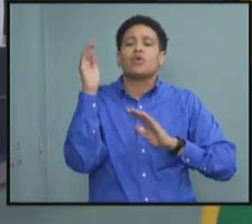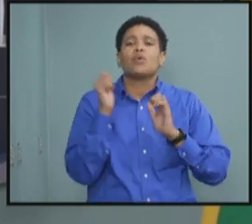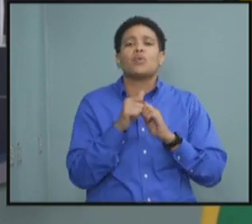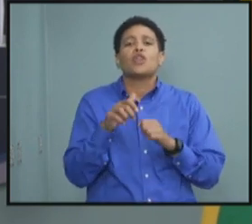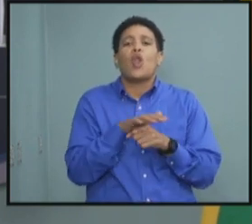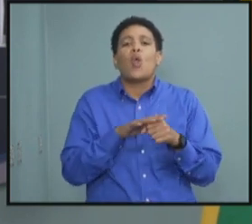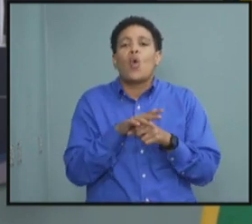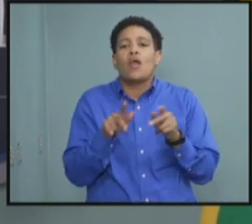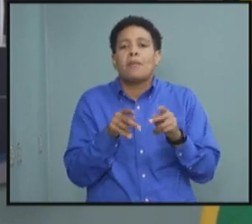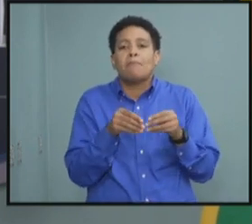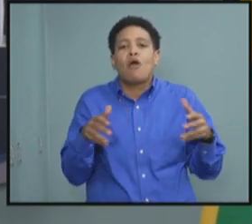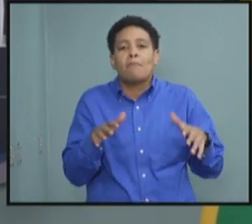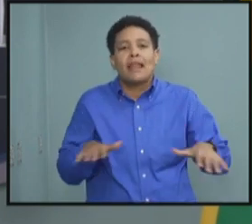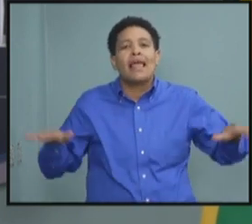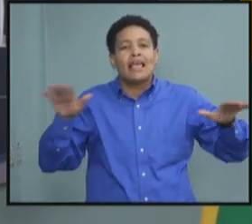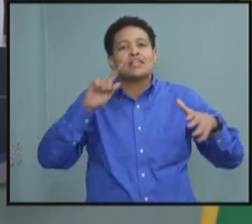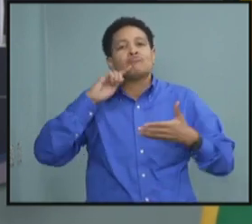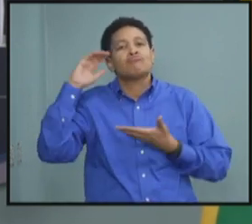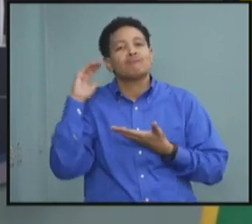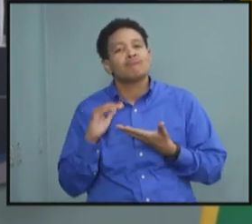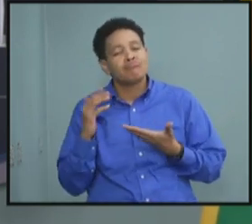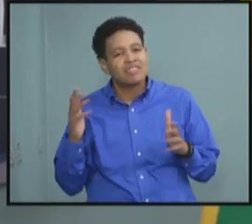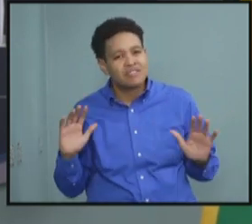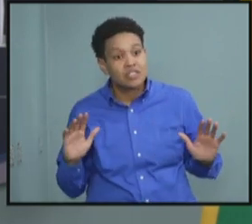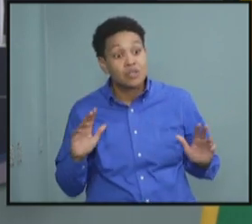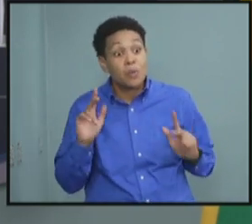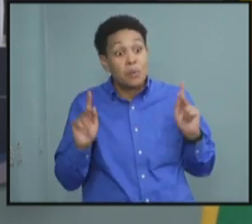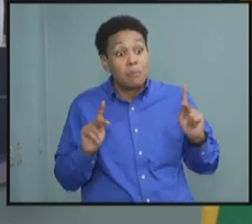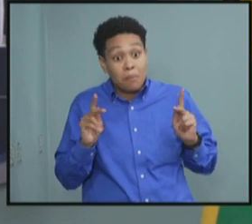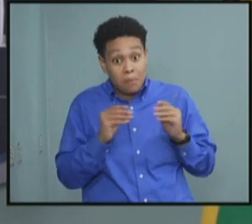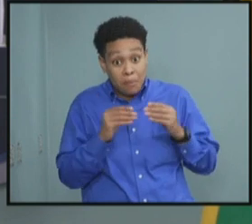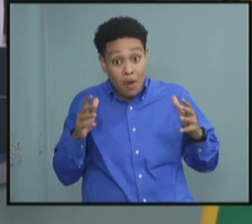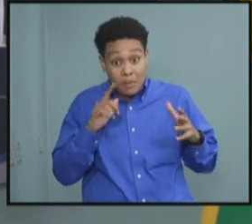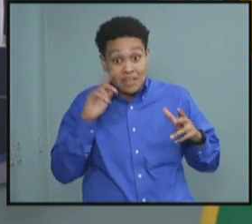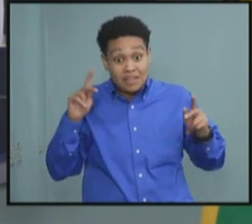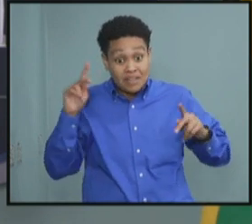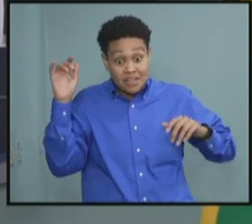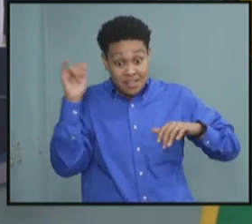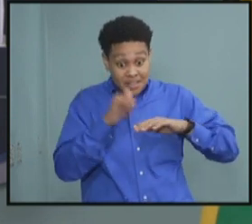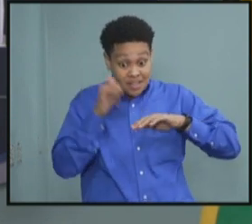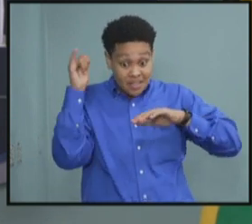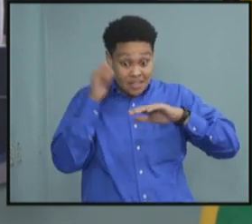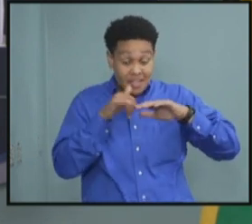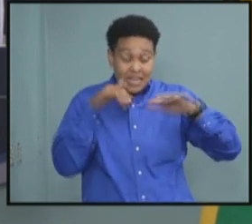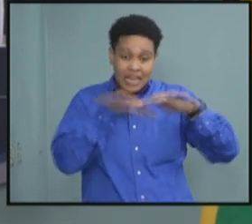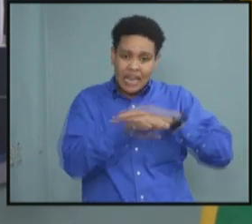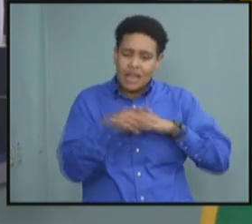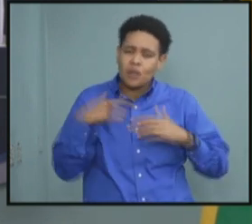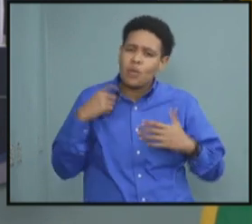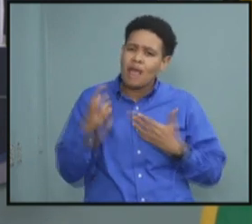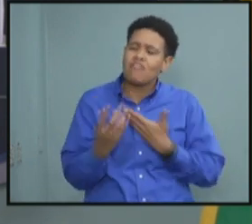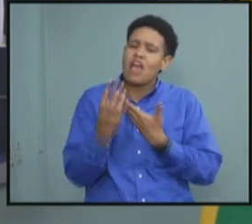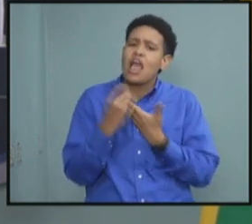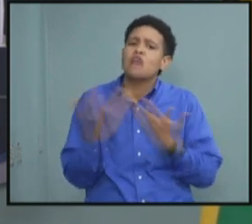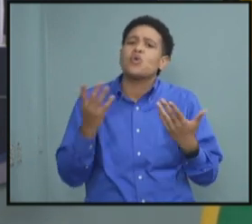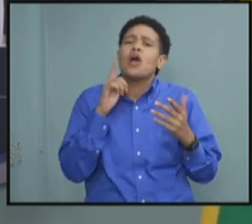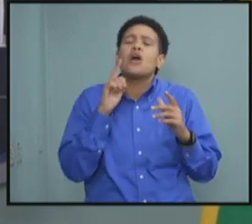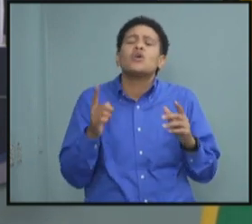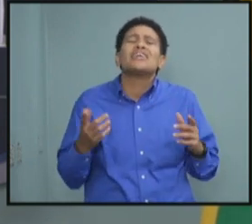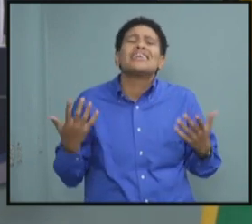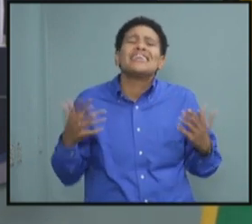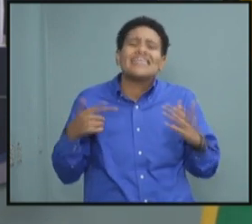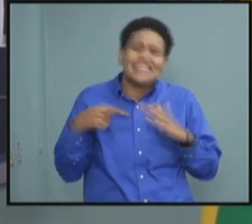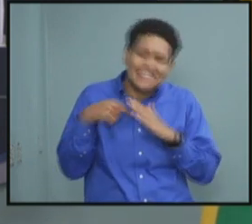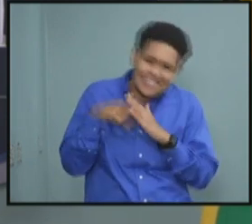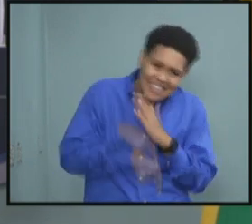local population. With the population coming in, we will have to engage in a very